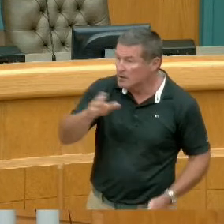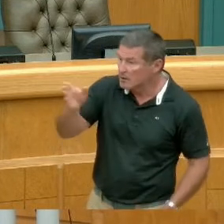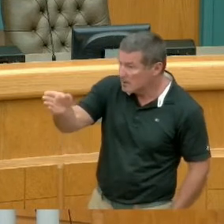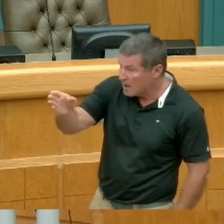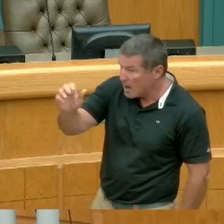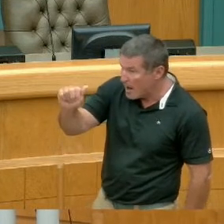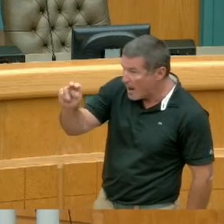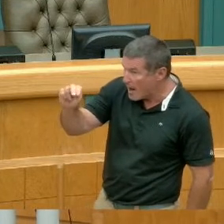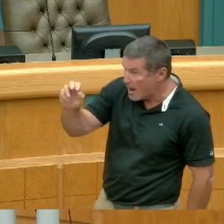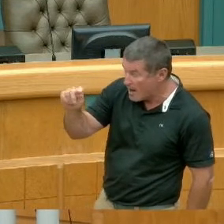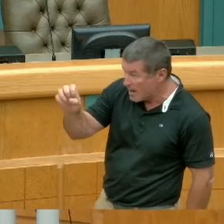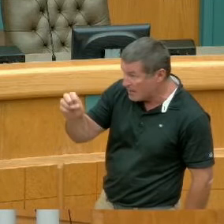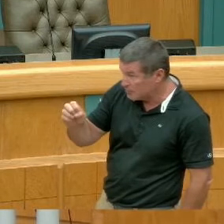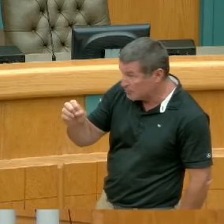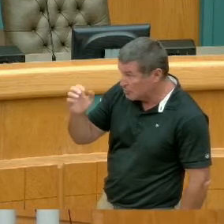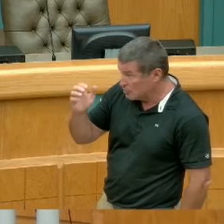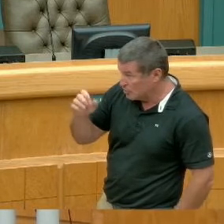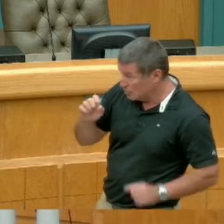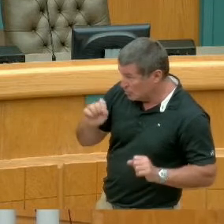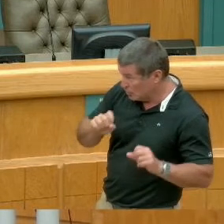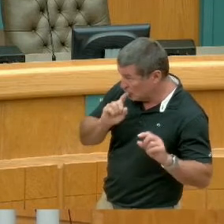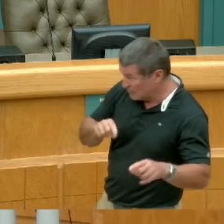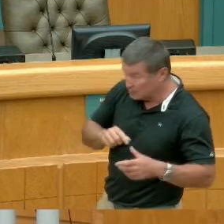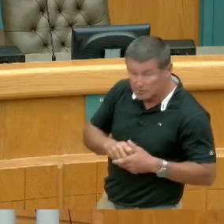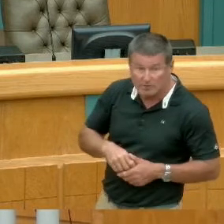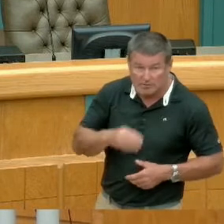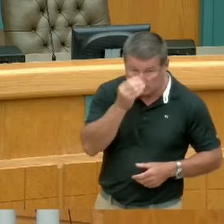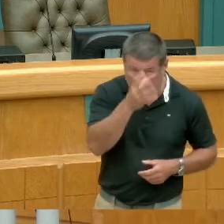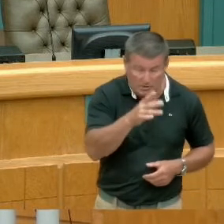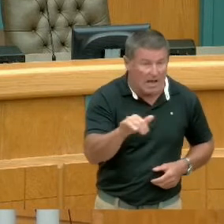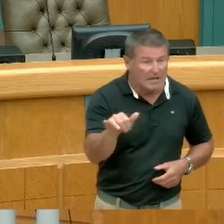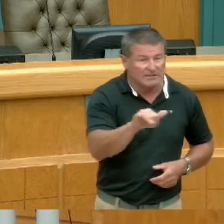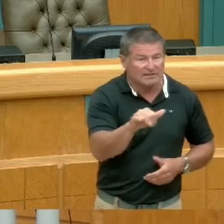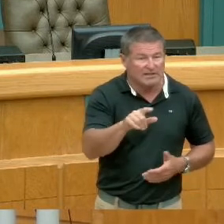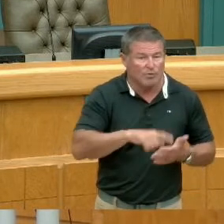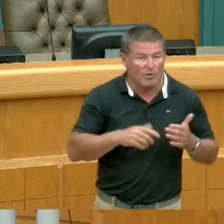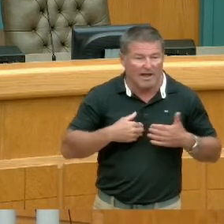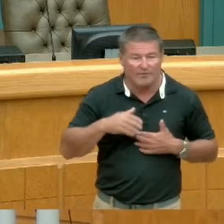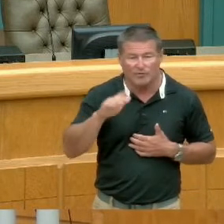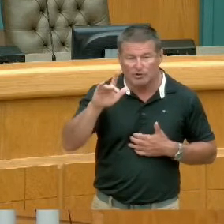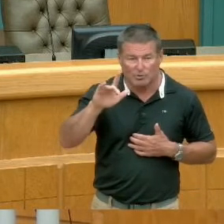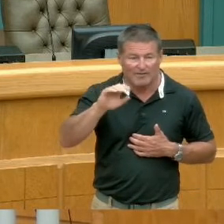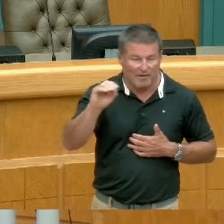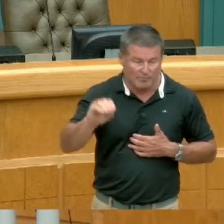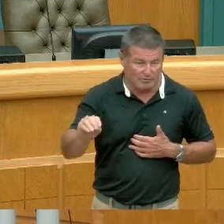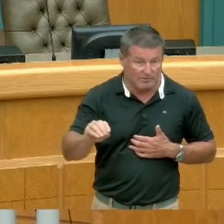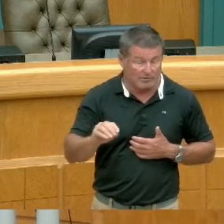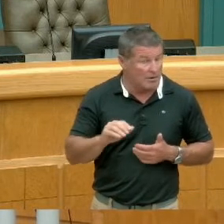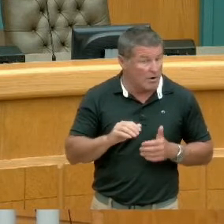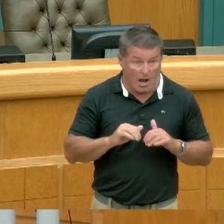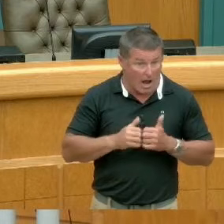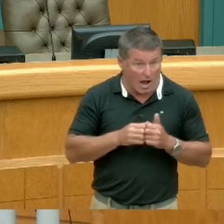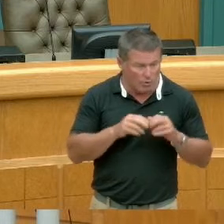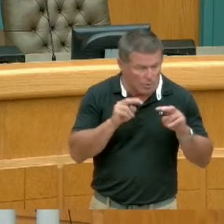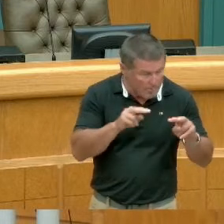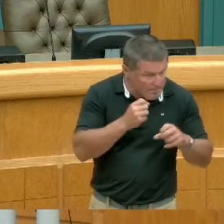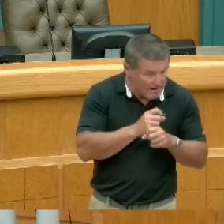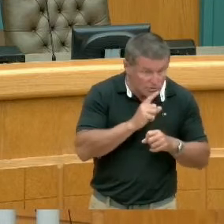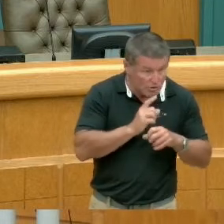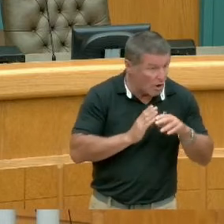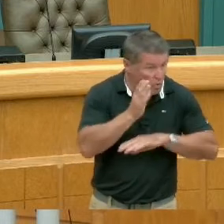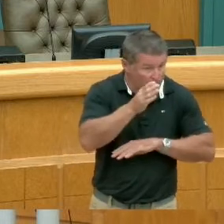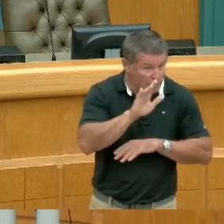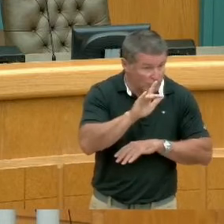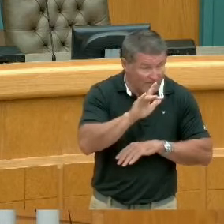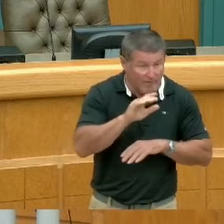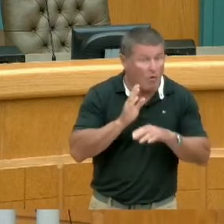has, well, she's coming up. It's going to be a similar plan to what we had on the 25%, which is that we know we